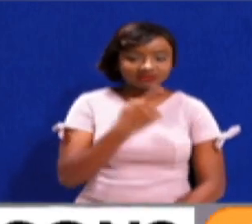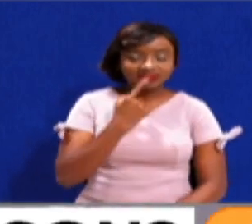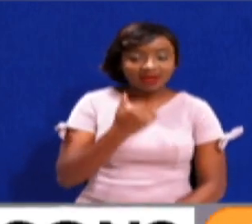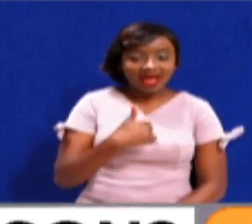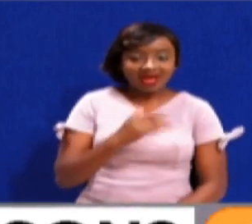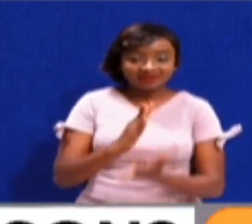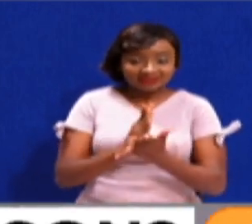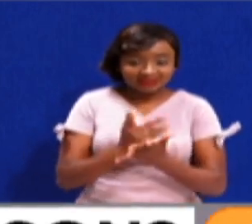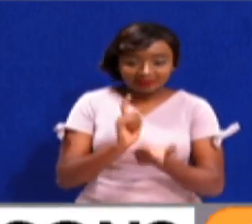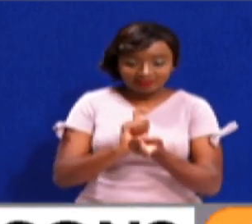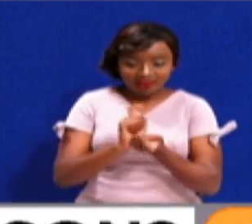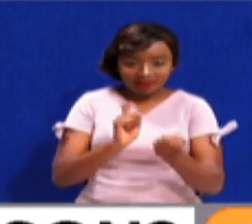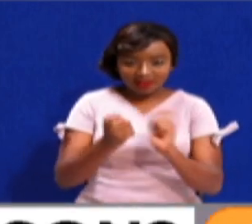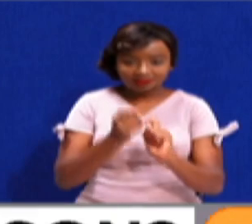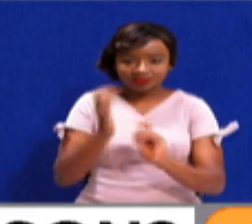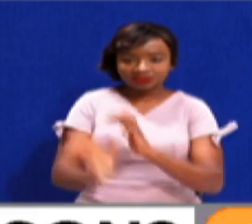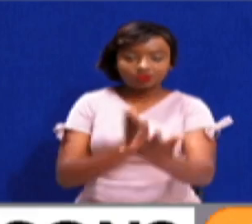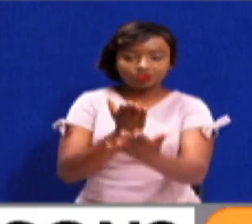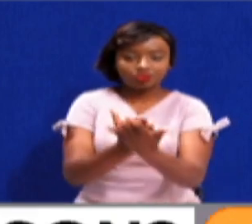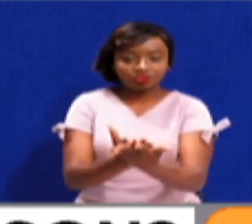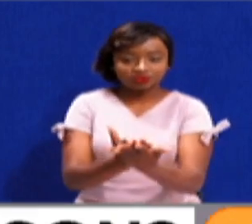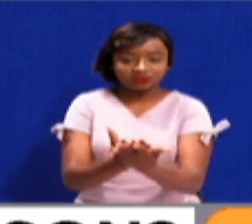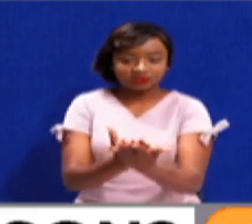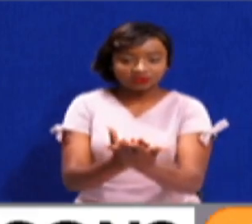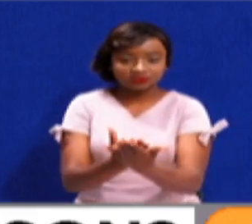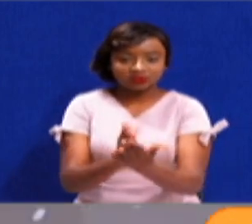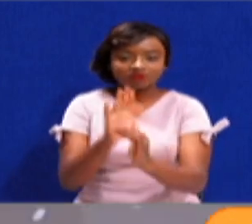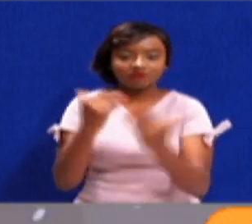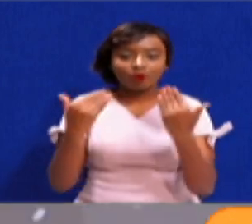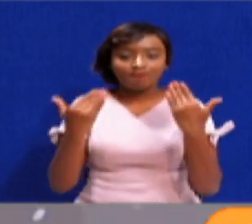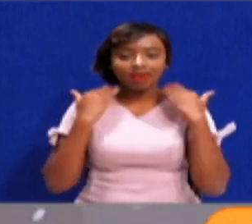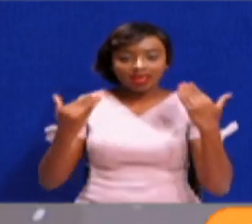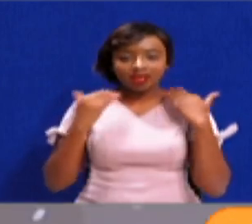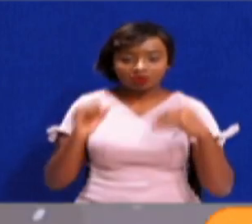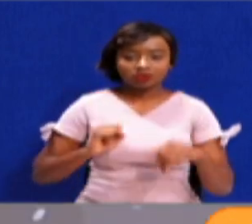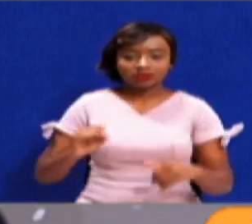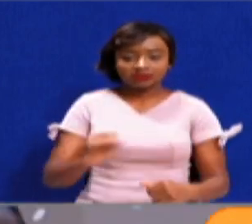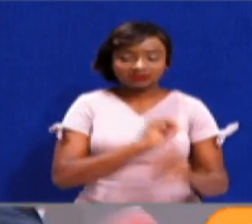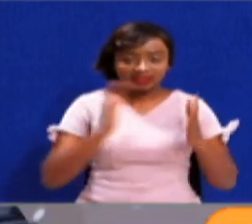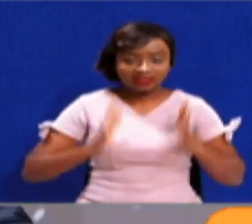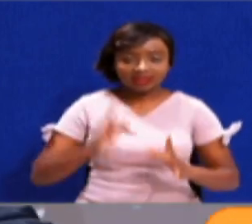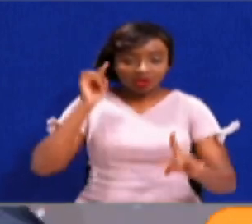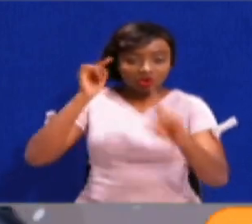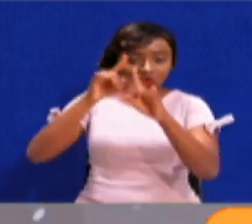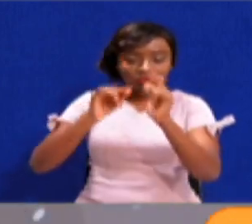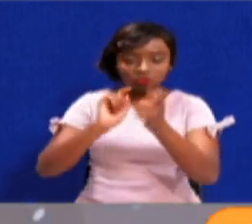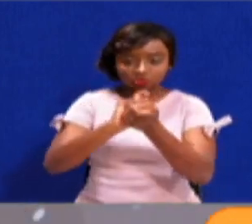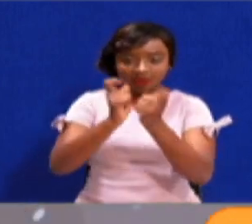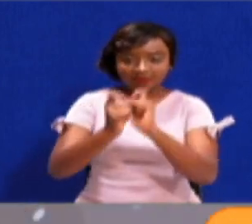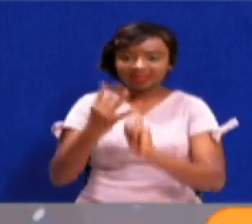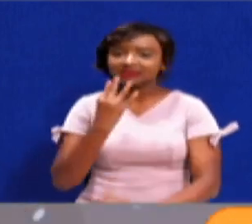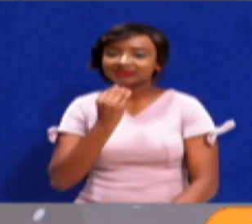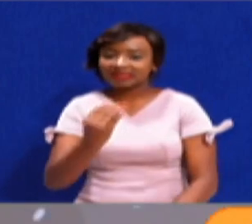are some amendments that are being proposed by Meru Senator Mithika Linturi to amend the Sakaja amendment. So